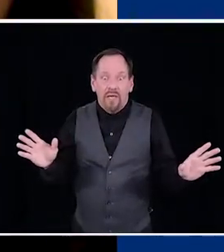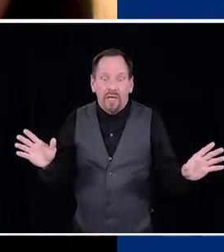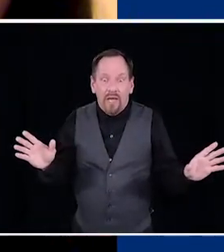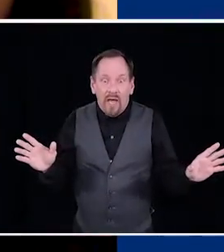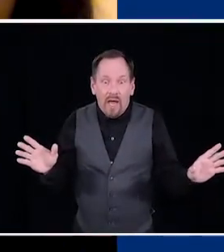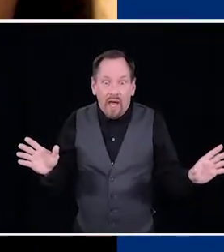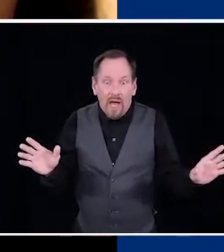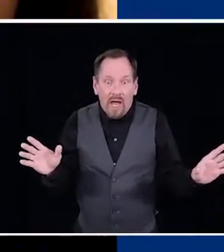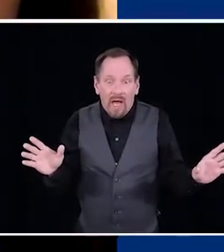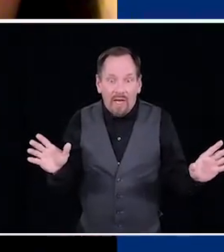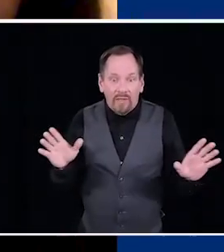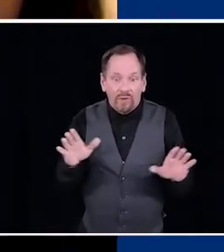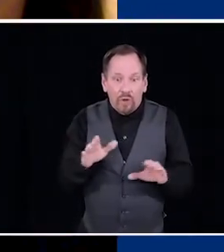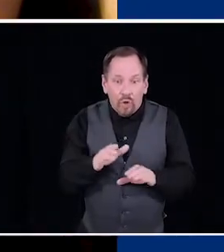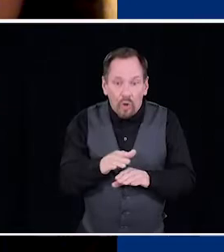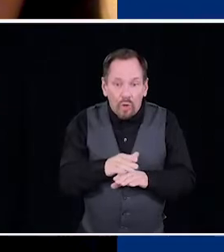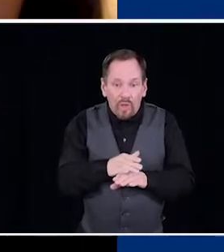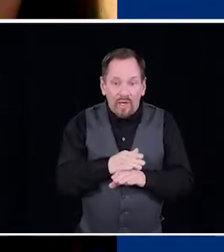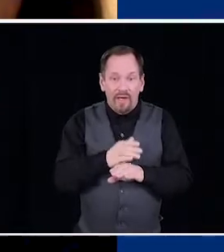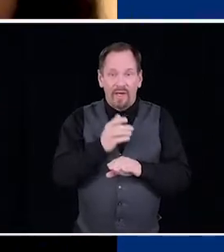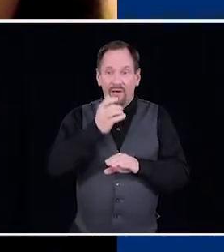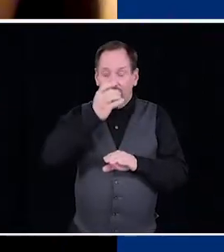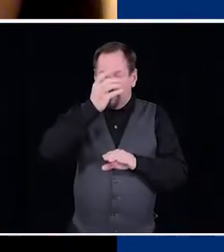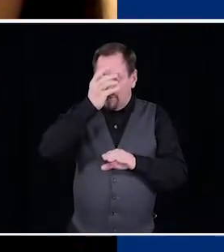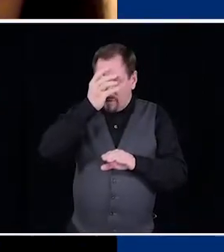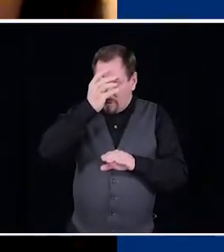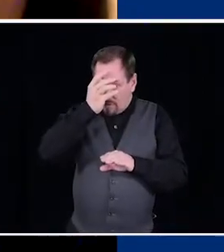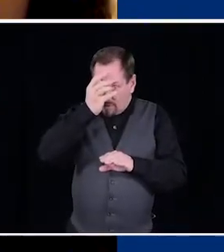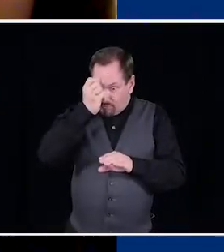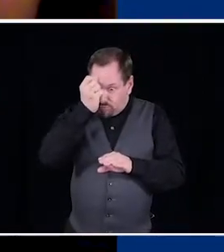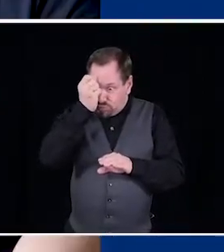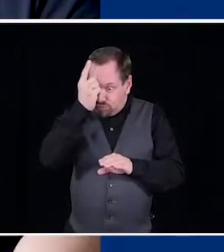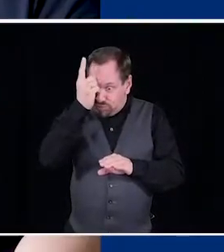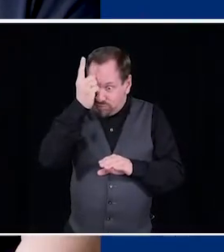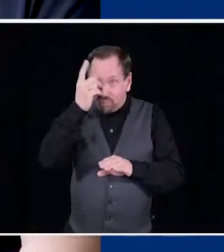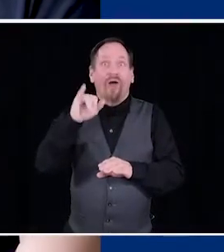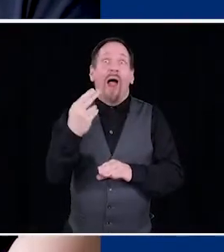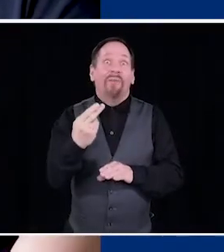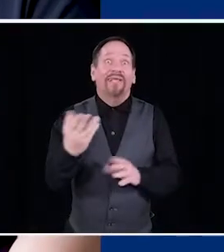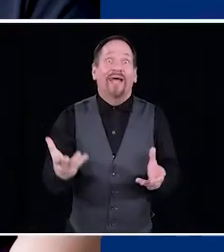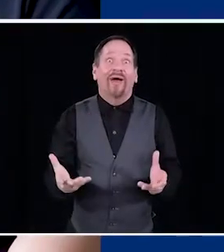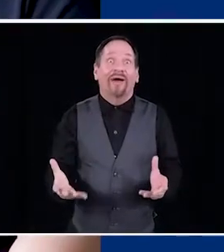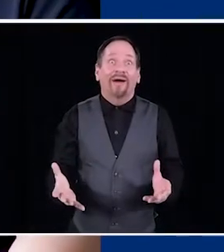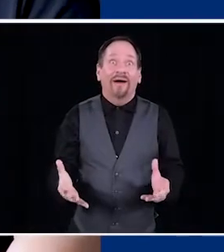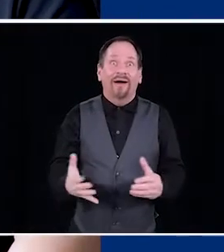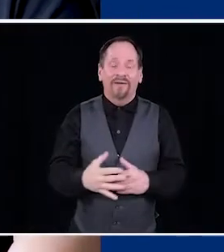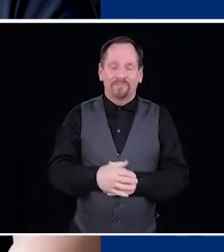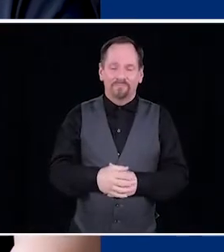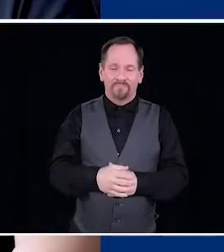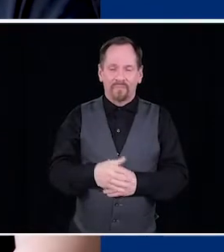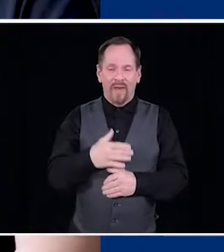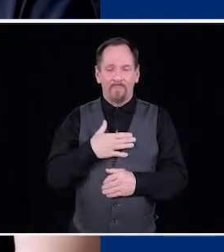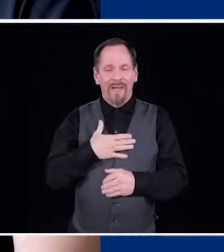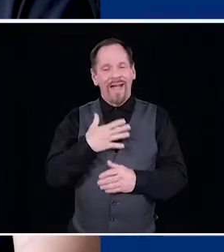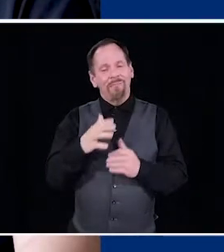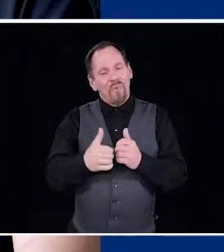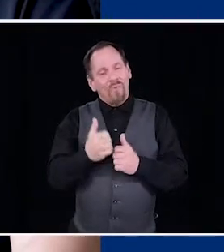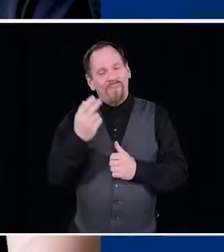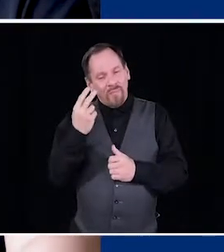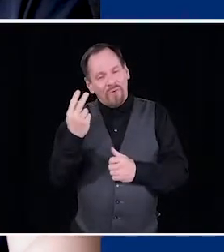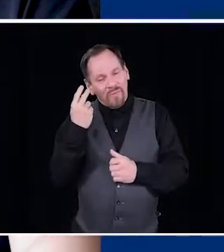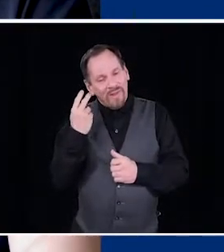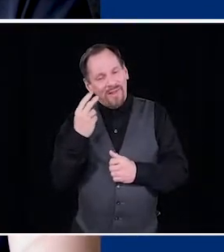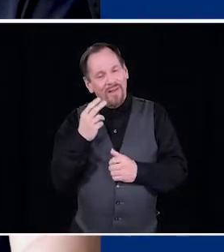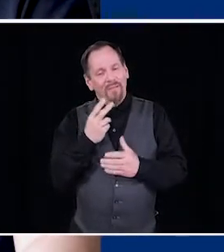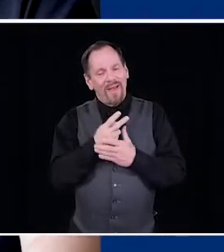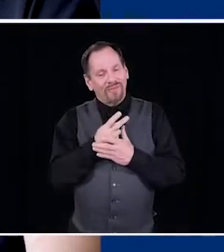slowly absorbing that I was indeed studying at Hopkins. So my most memorable Johns Hopkins master's experience was